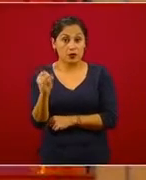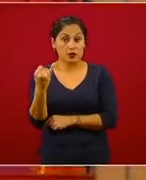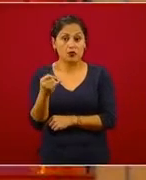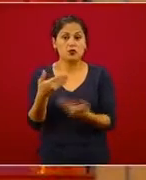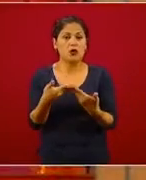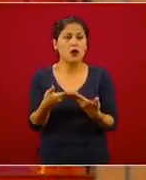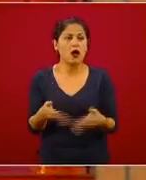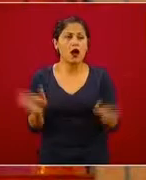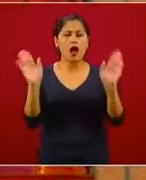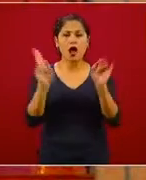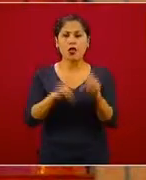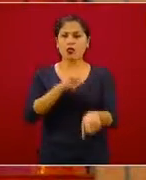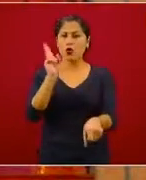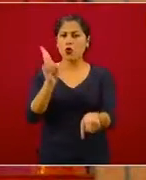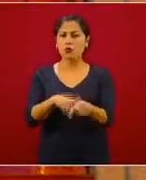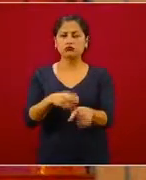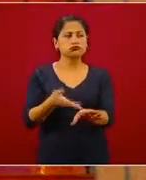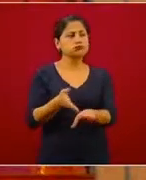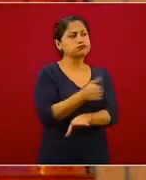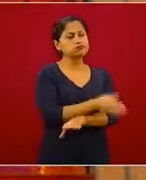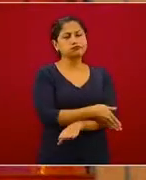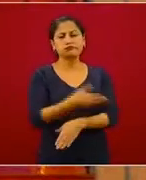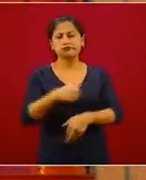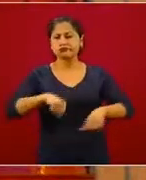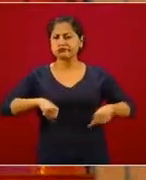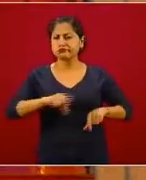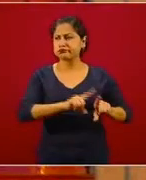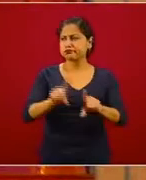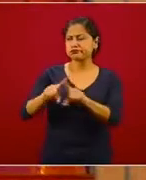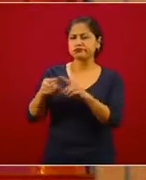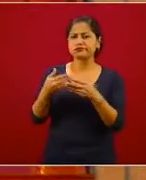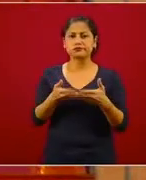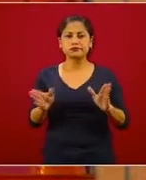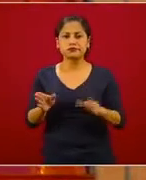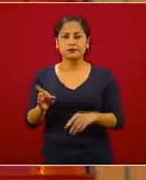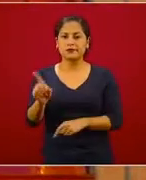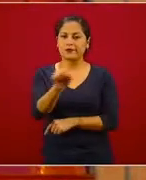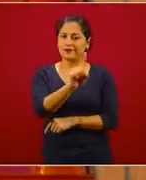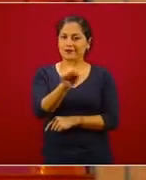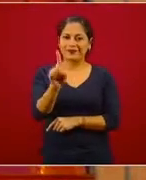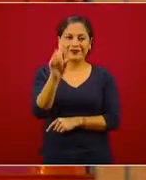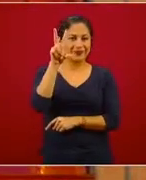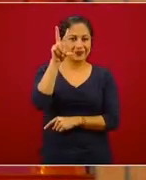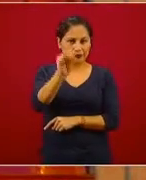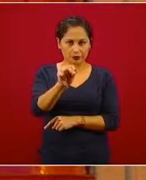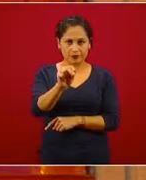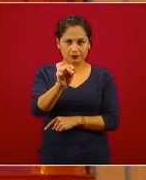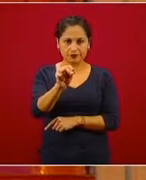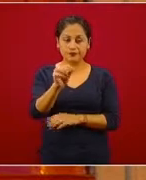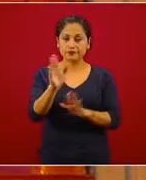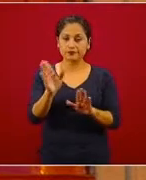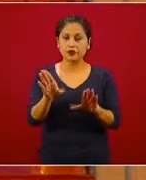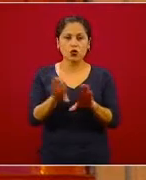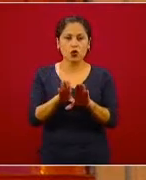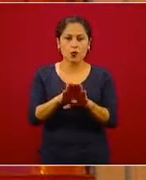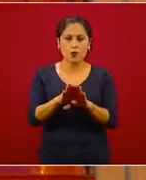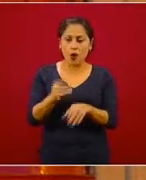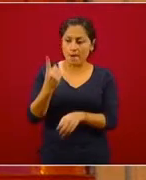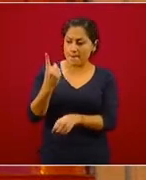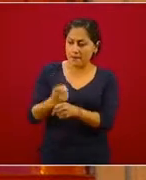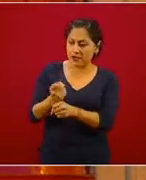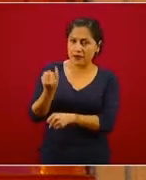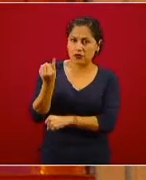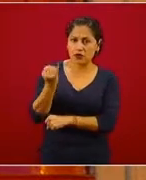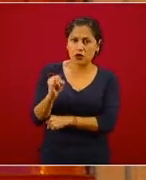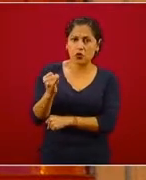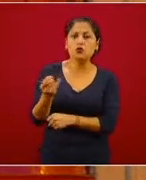to normal. We're not going to start up all our activities to do. No, we're not doing that. That's not what's happening. Here's what's